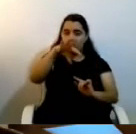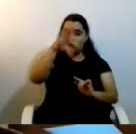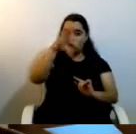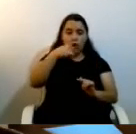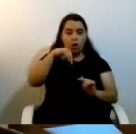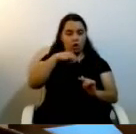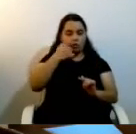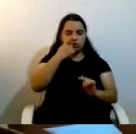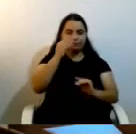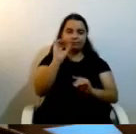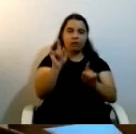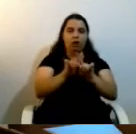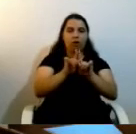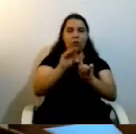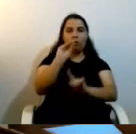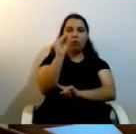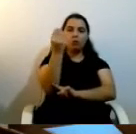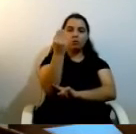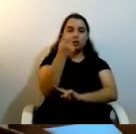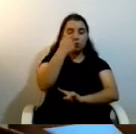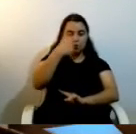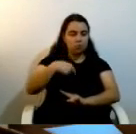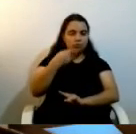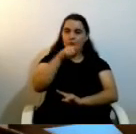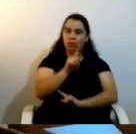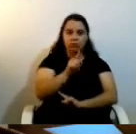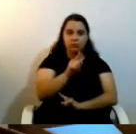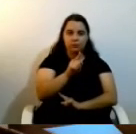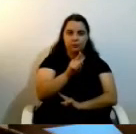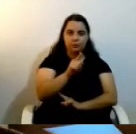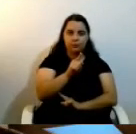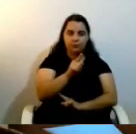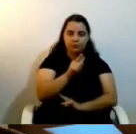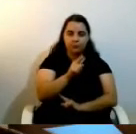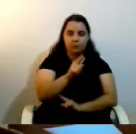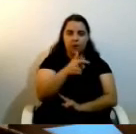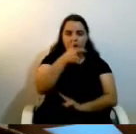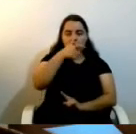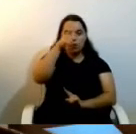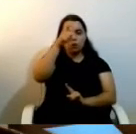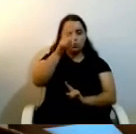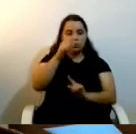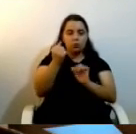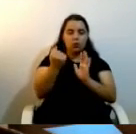the subject. Our assistants will have a different attitude